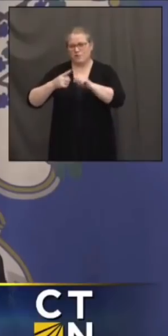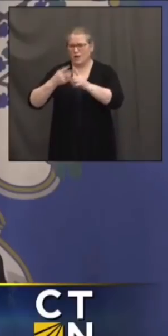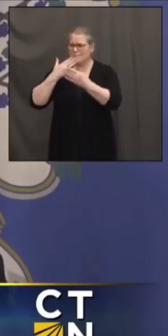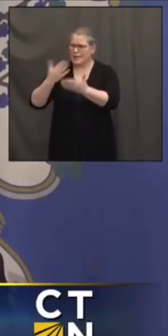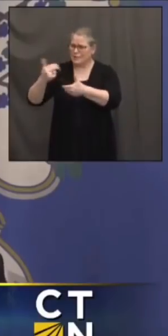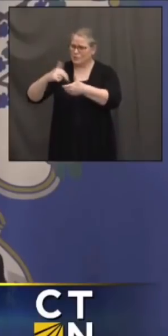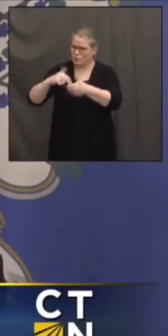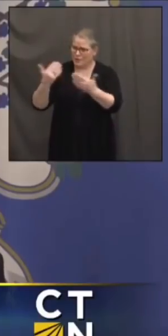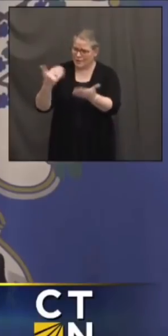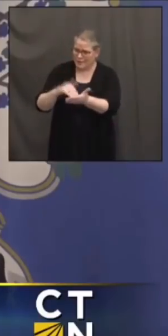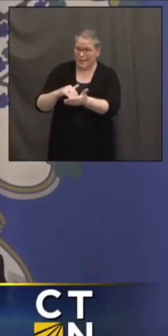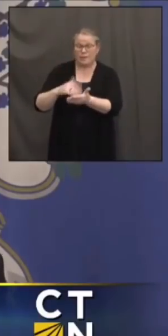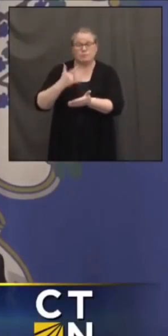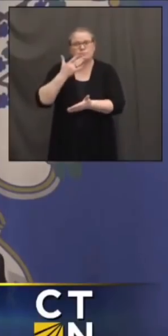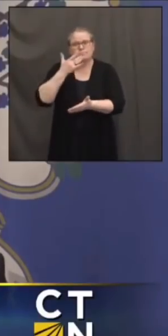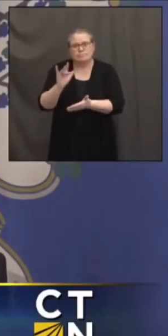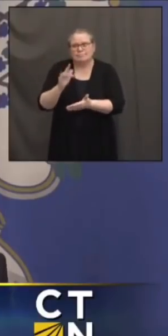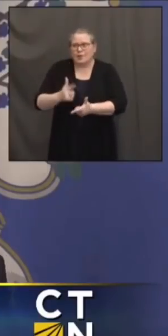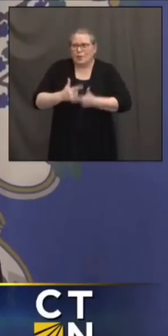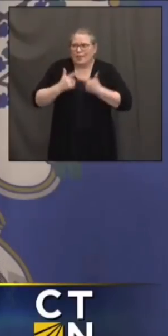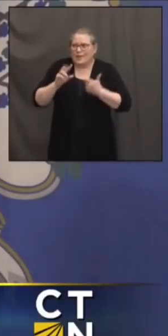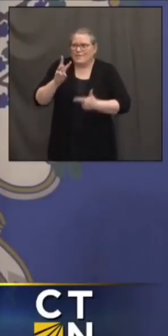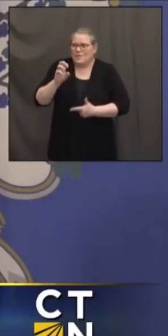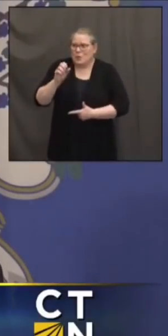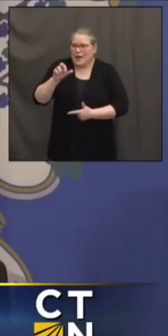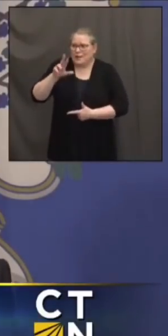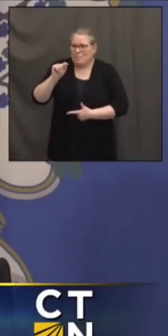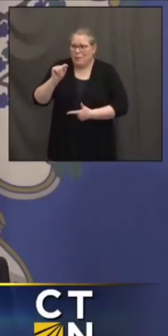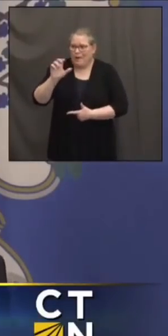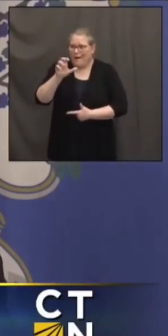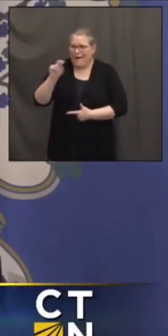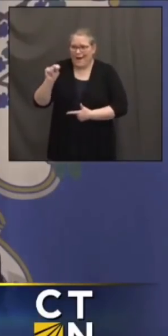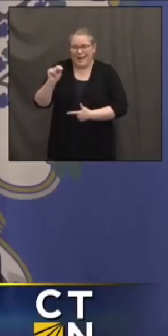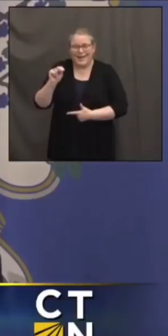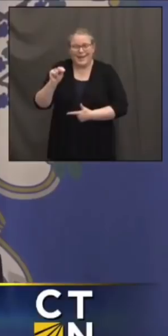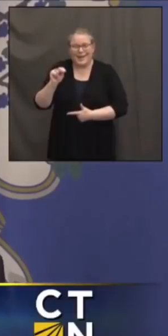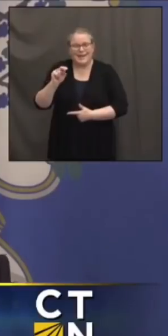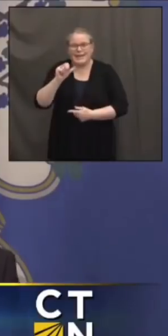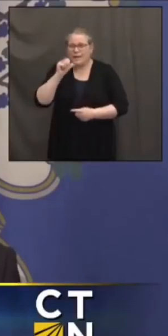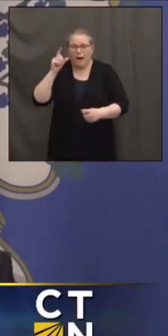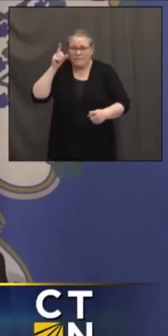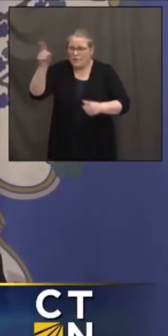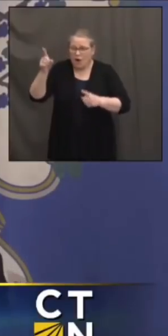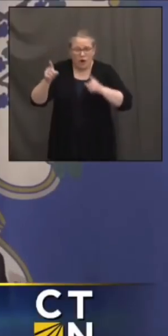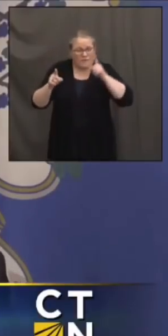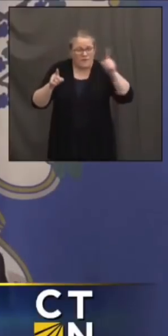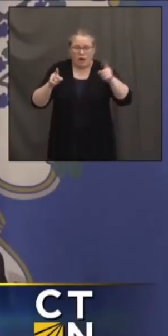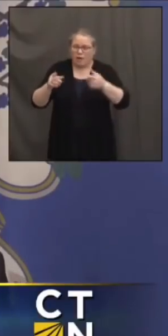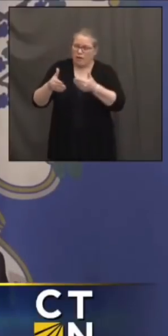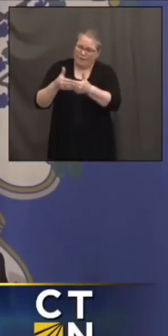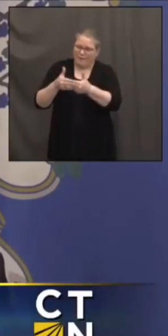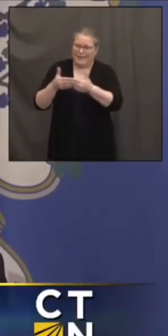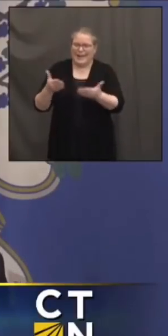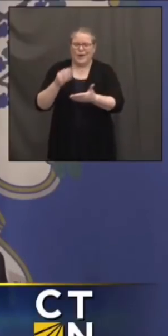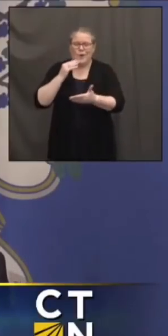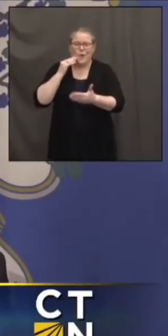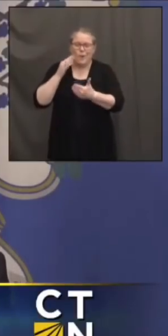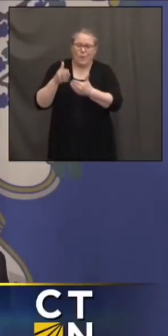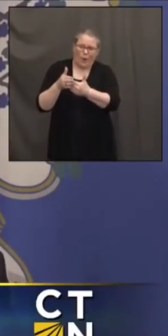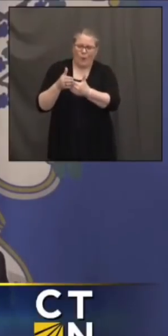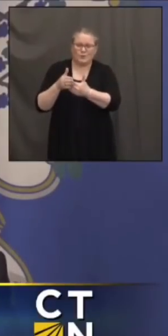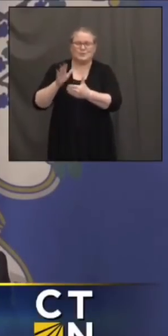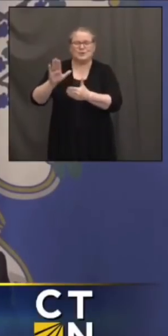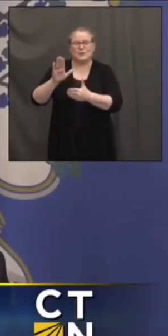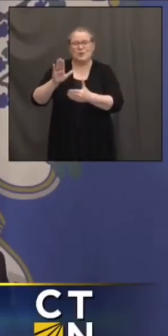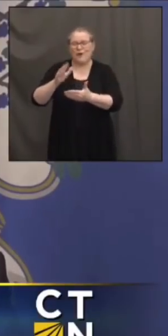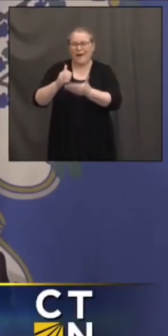us yet again. We're so fortunate you live in Westport, Connecticut, not Schenectady or Boise or something, and your insight's been